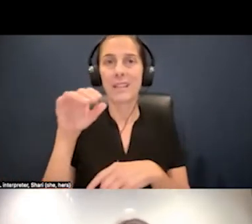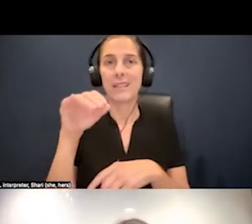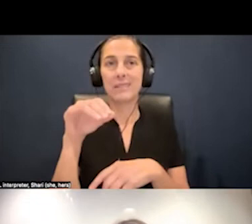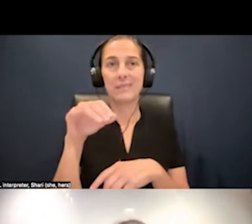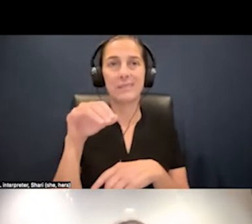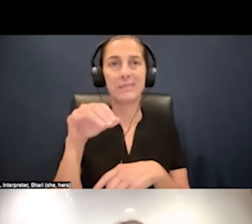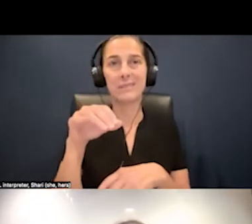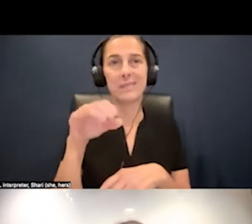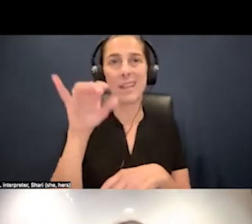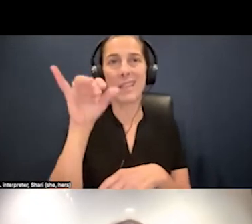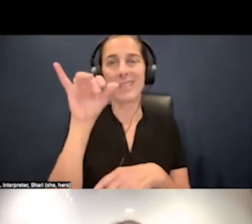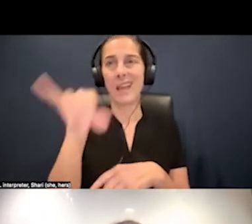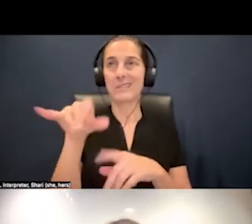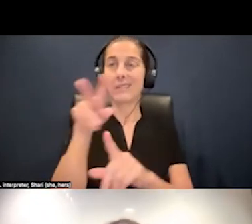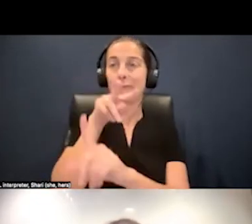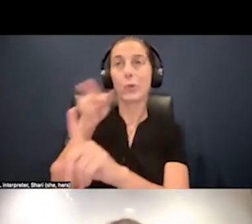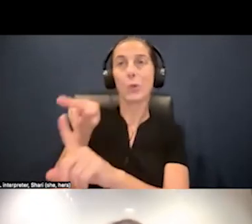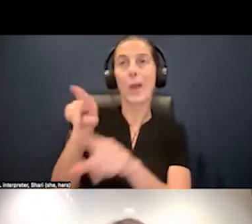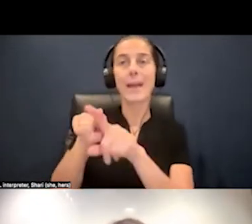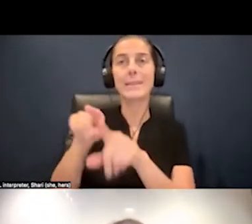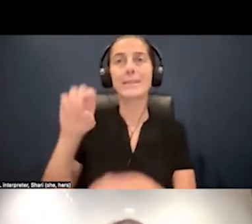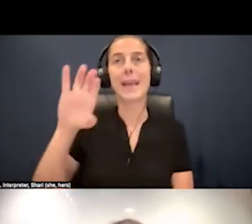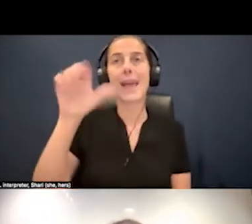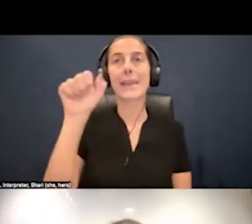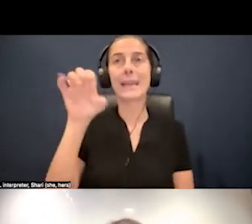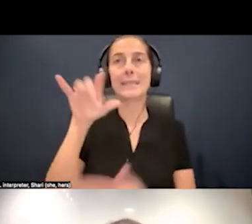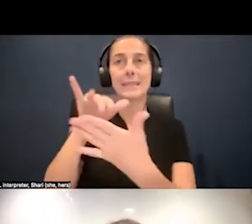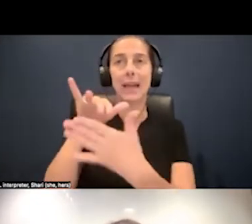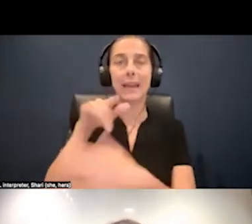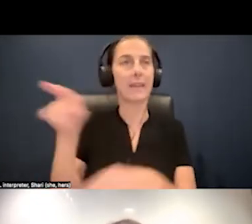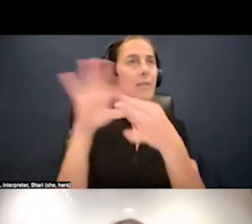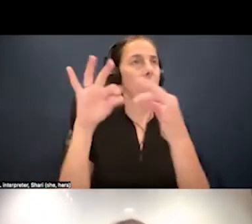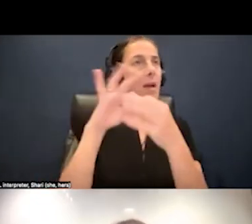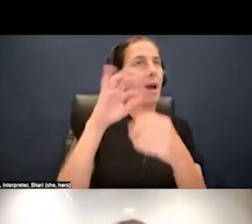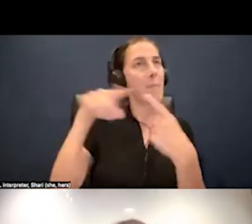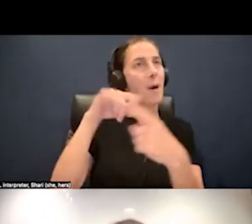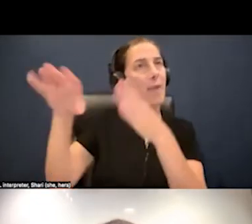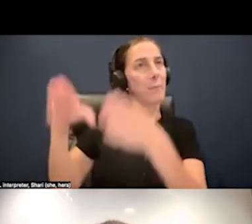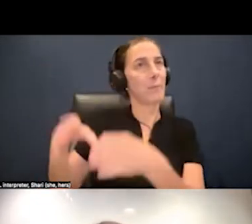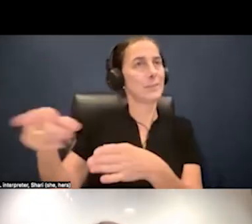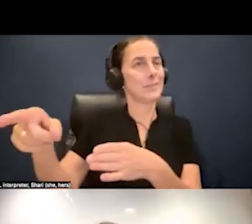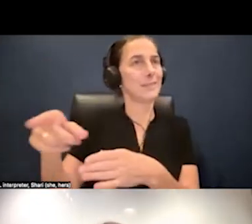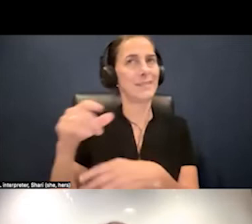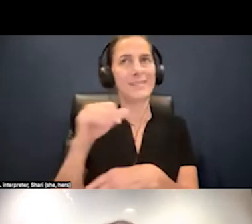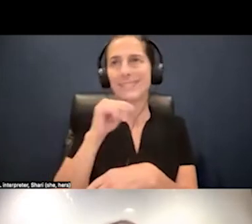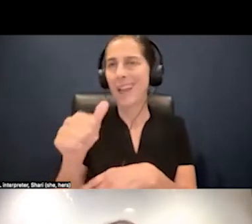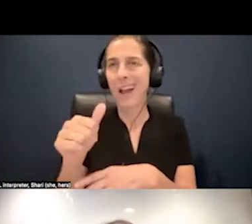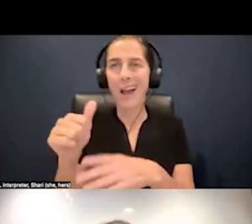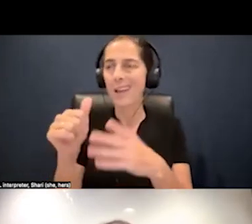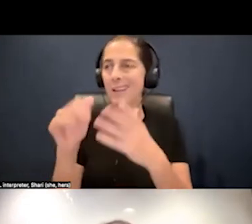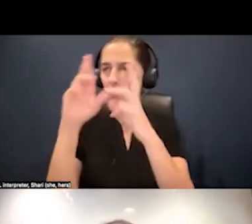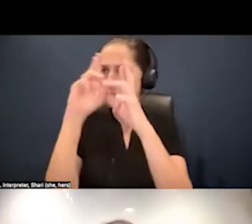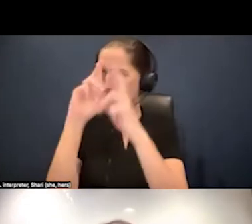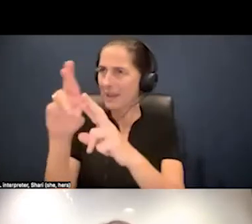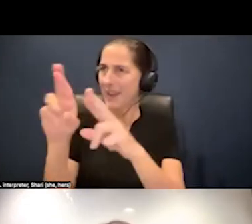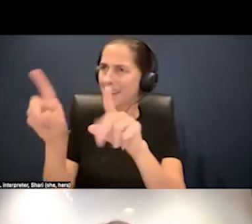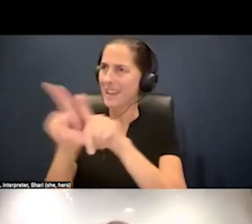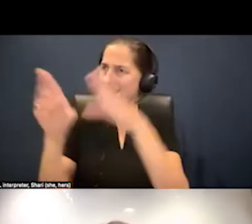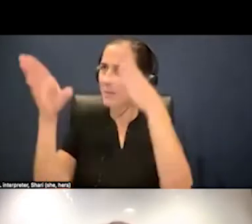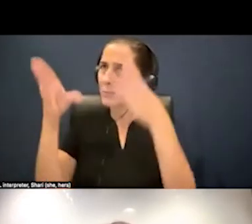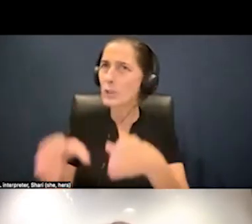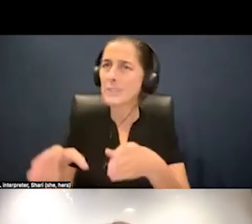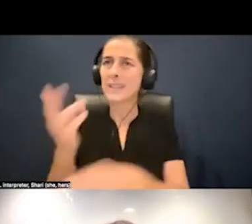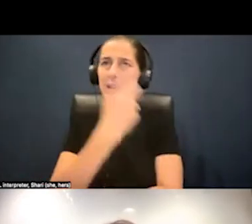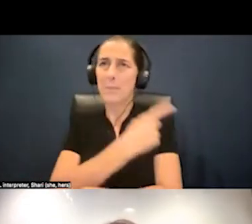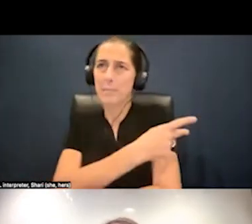versus actually seen as a human being who needs healthcare, whether it's related to gender or not. And so respectful care is